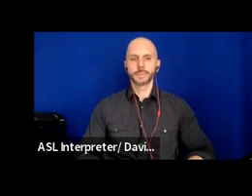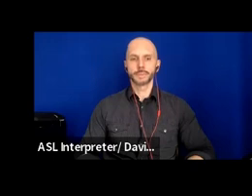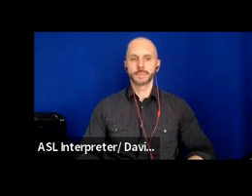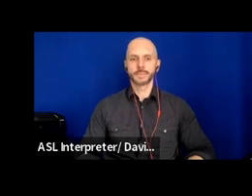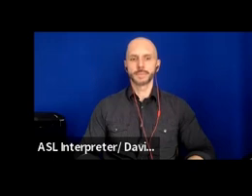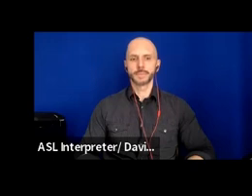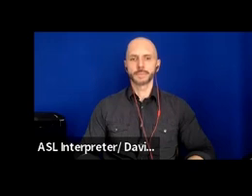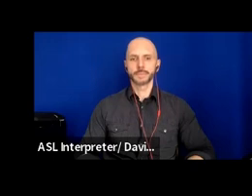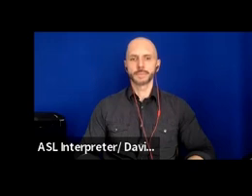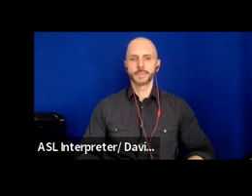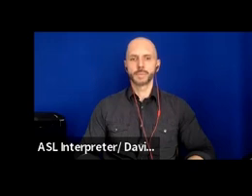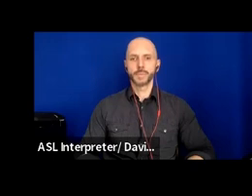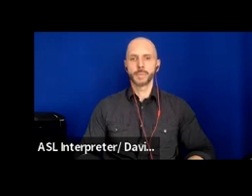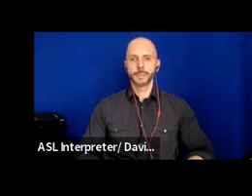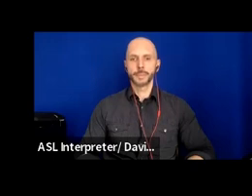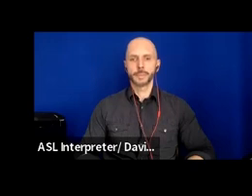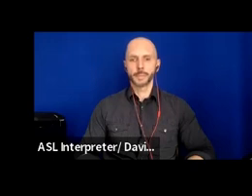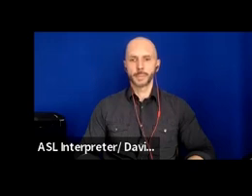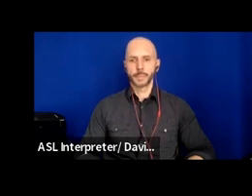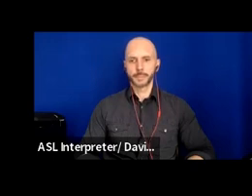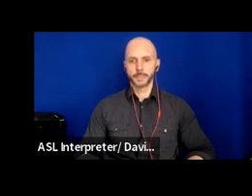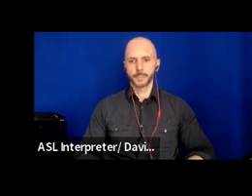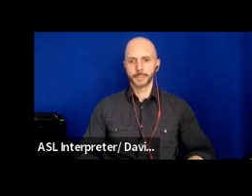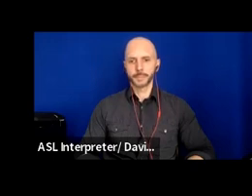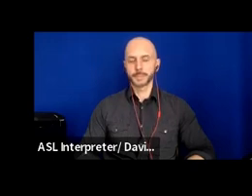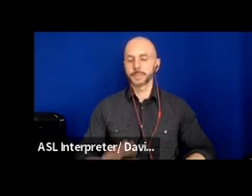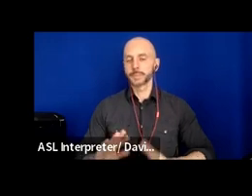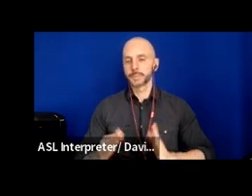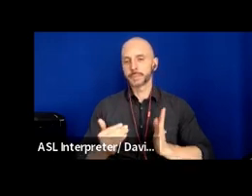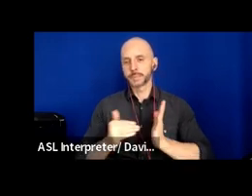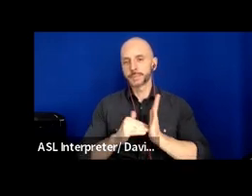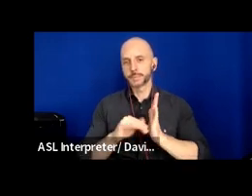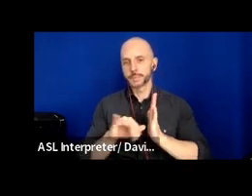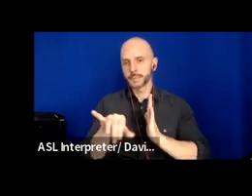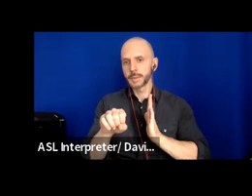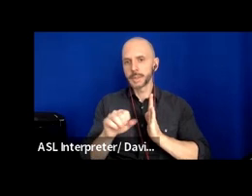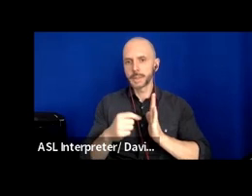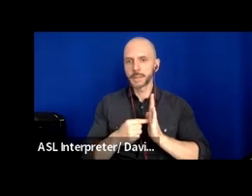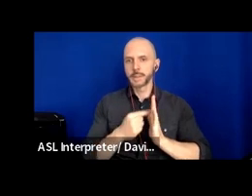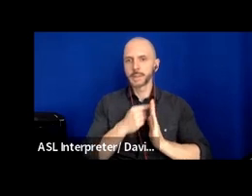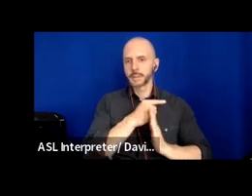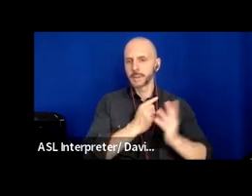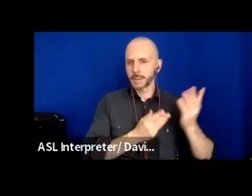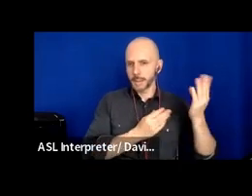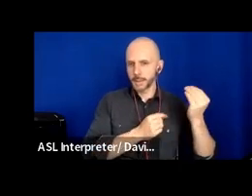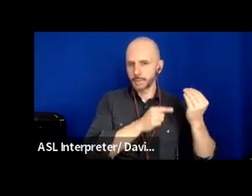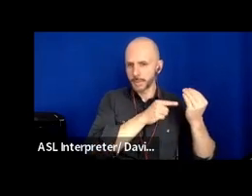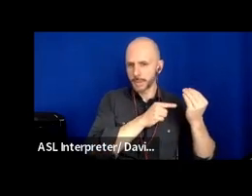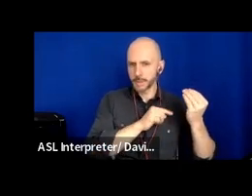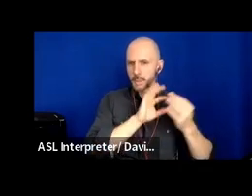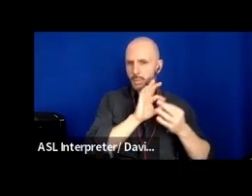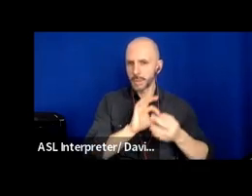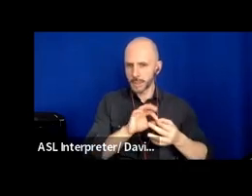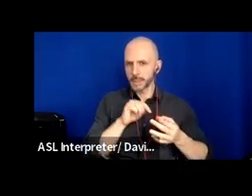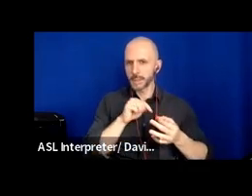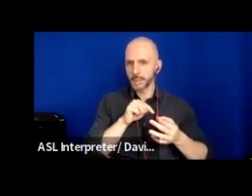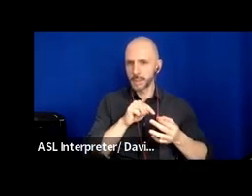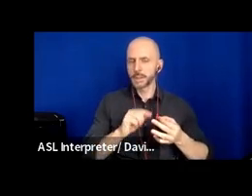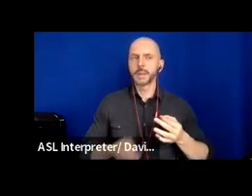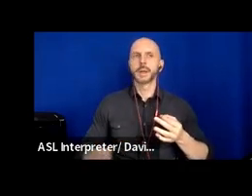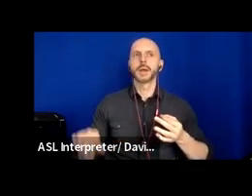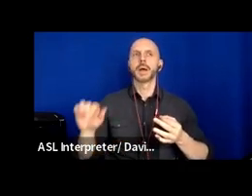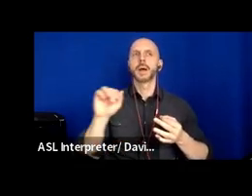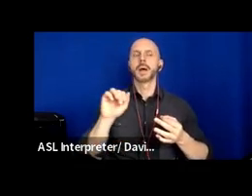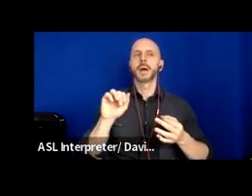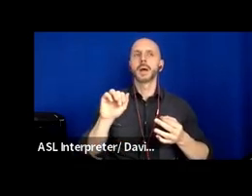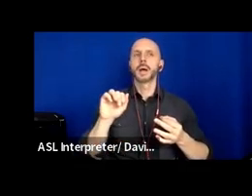oppression to begin with? And yes, the frame here is more looking at, you know, anti-racist pieces, but hopefully people are seeing the links also with